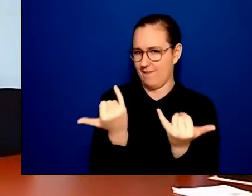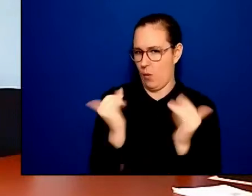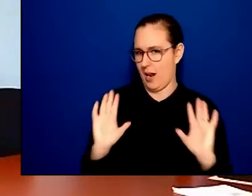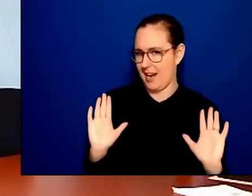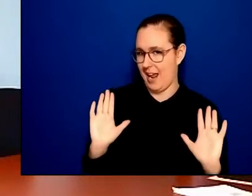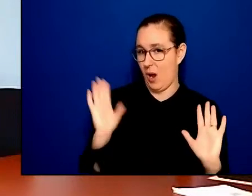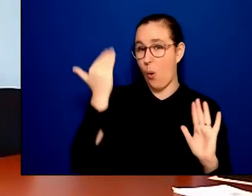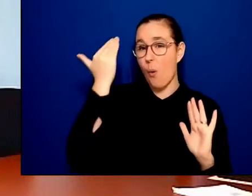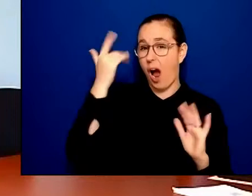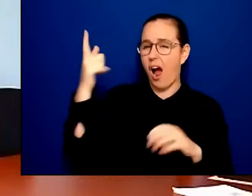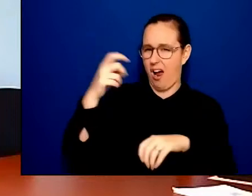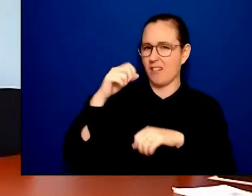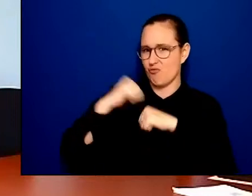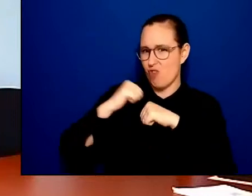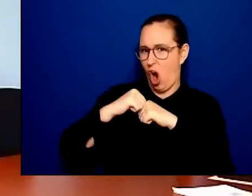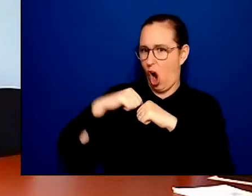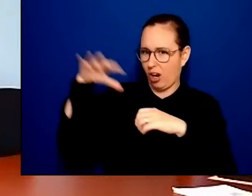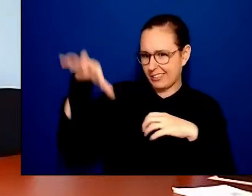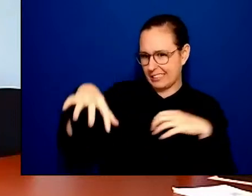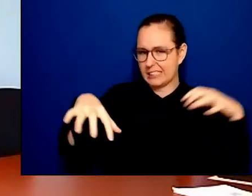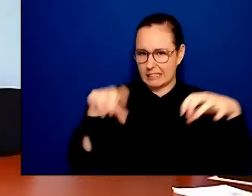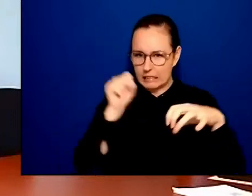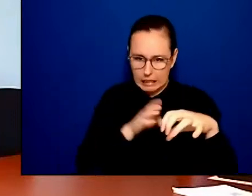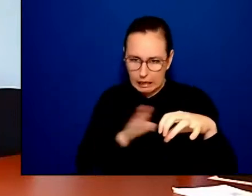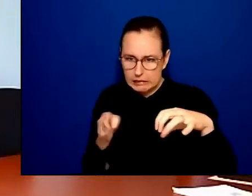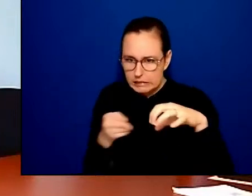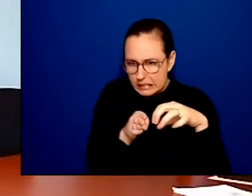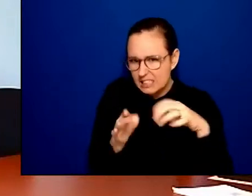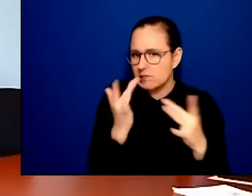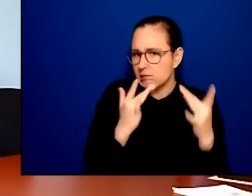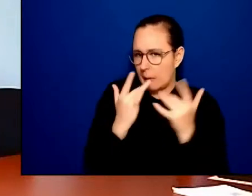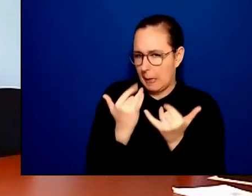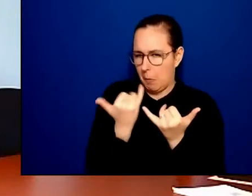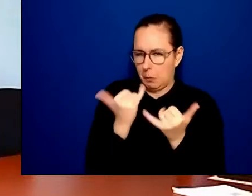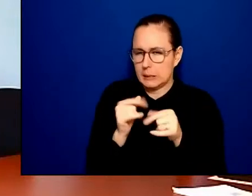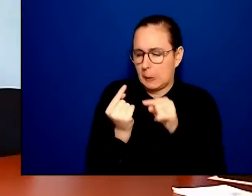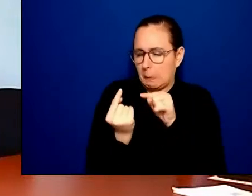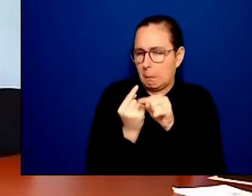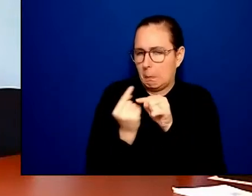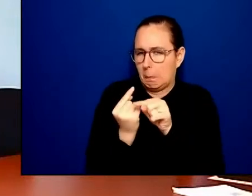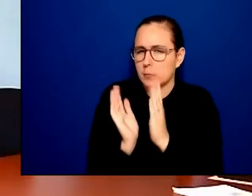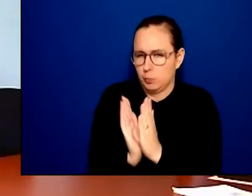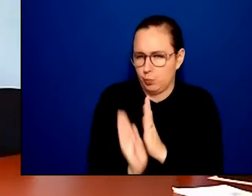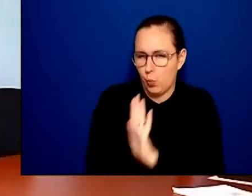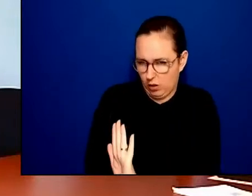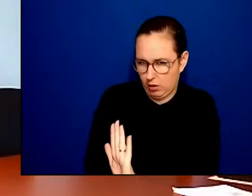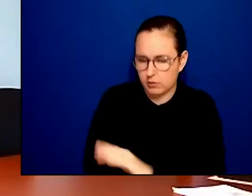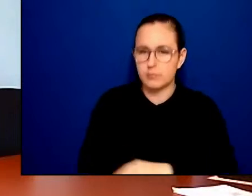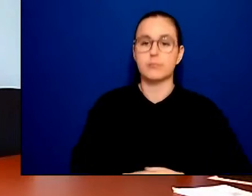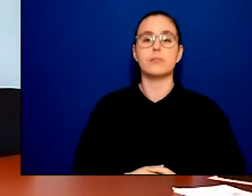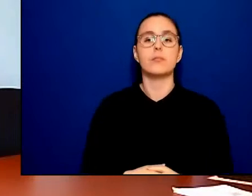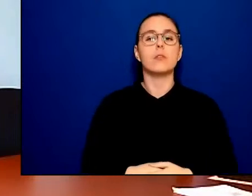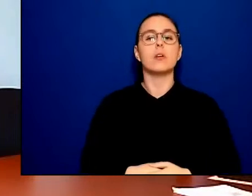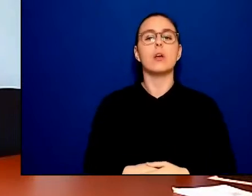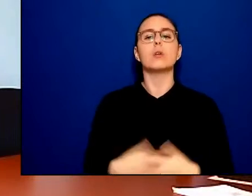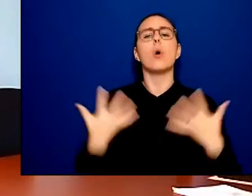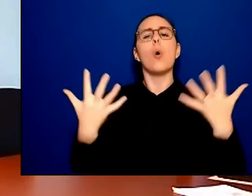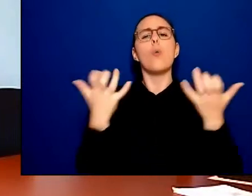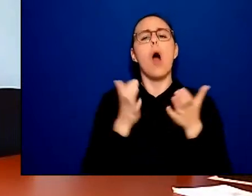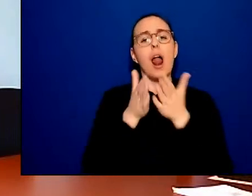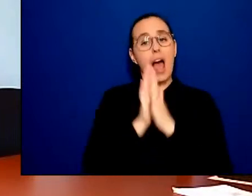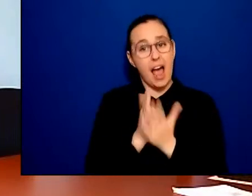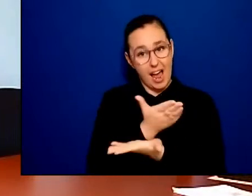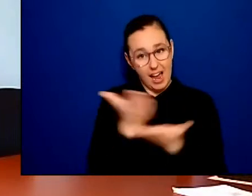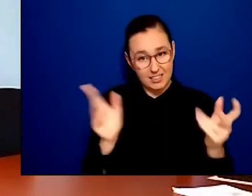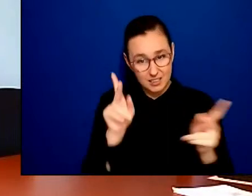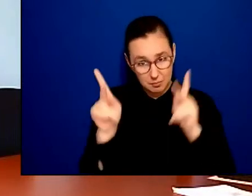along many of our other routes, and we just want to I'd like to close by reminding people to be prepared when heading out on the roads, checking Drive BC, making sure you've got a full